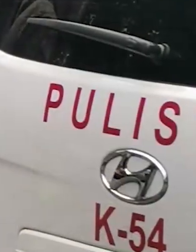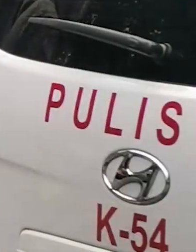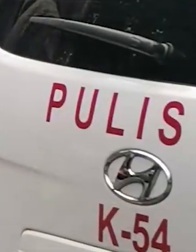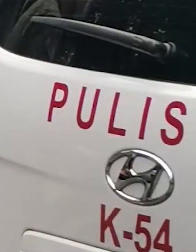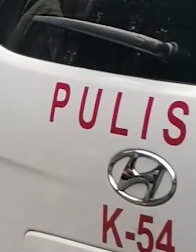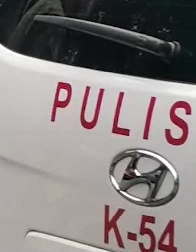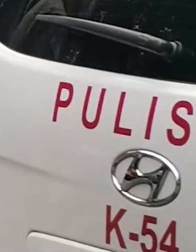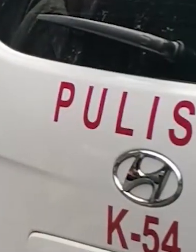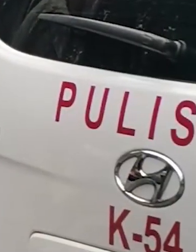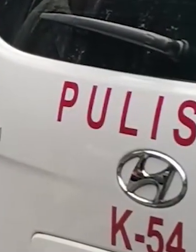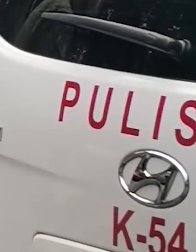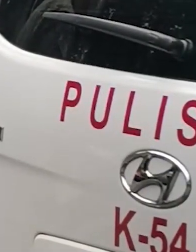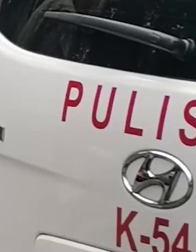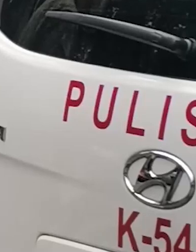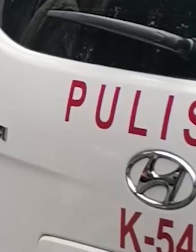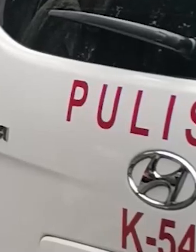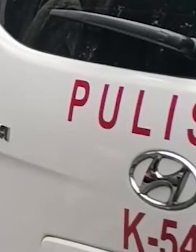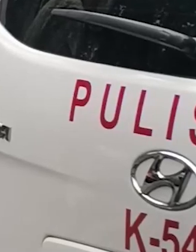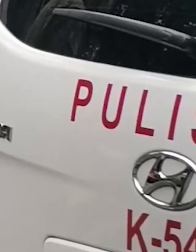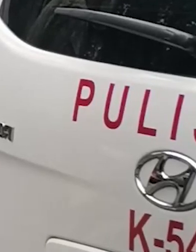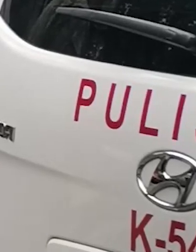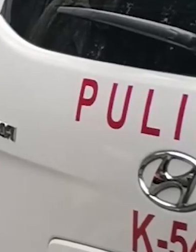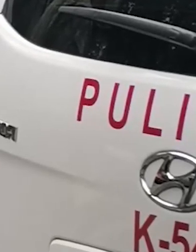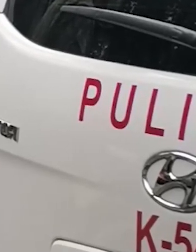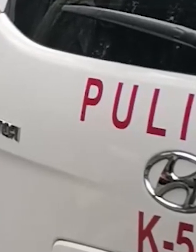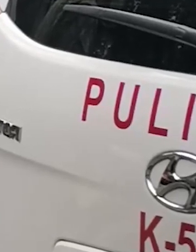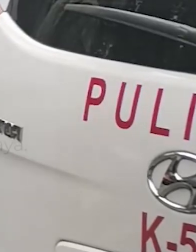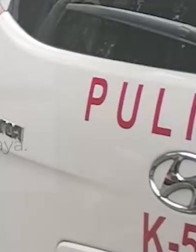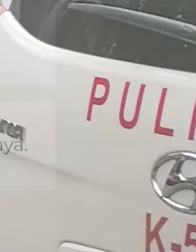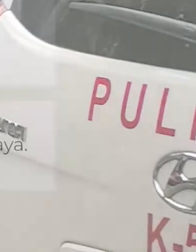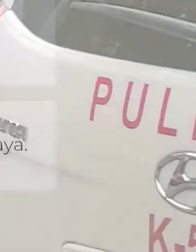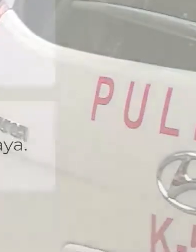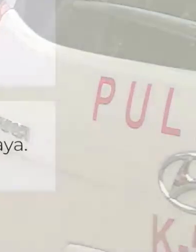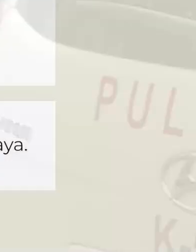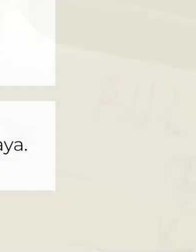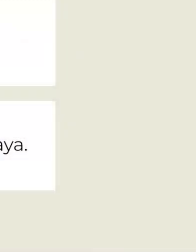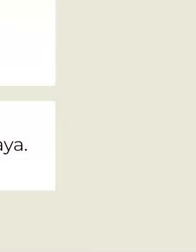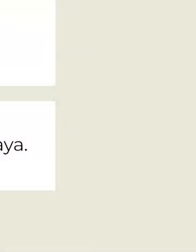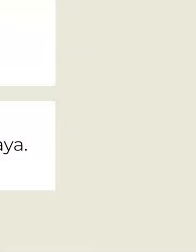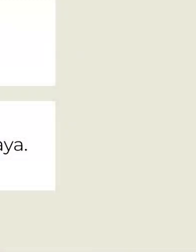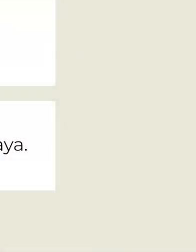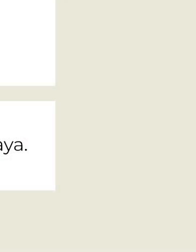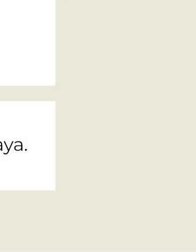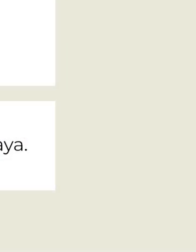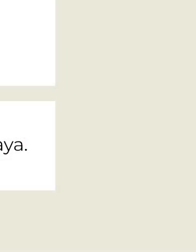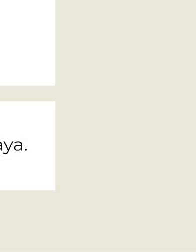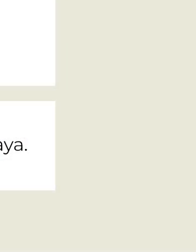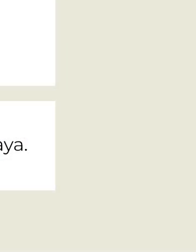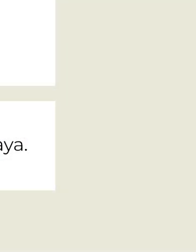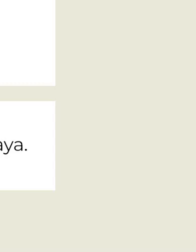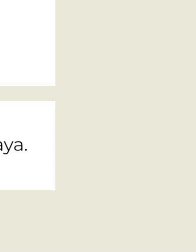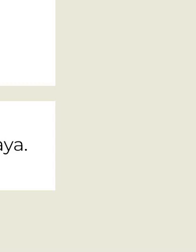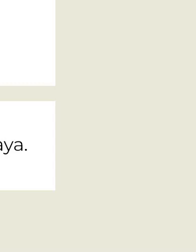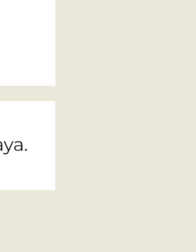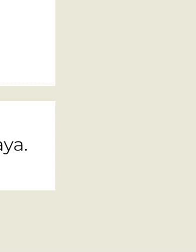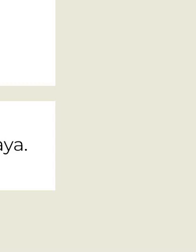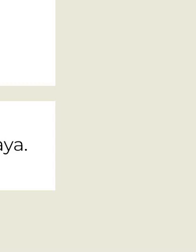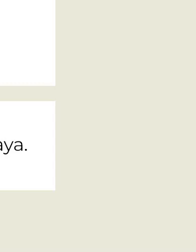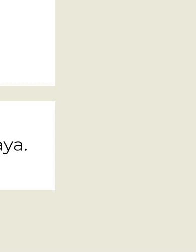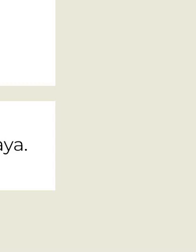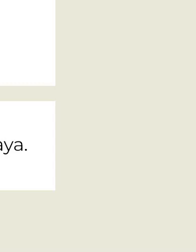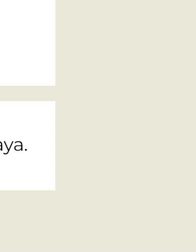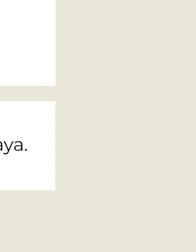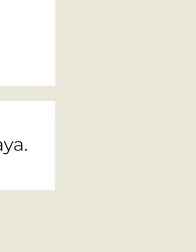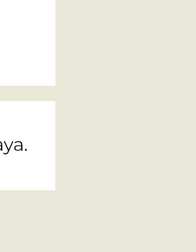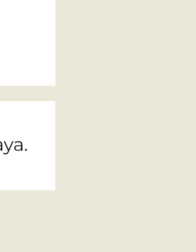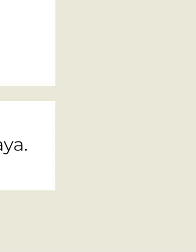is also supporting the work that God is doing in the community and around the world. Giving online is the easiest